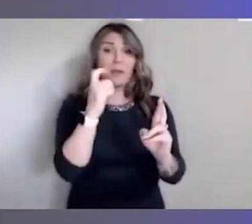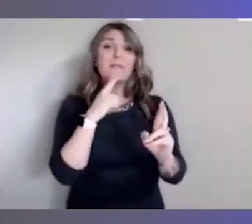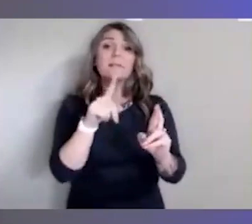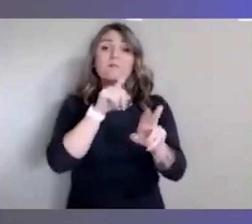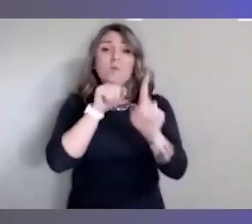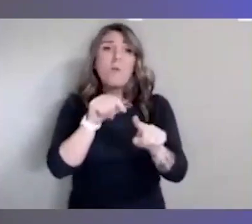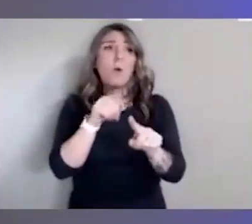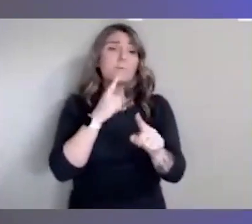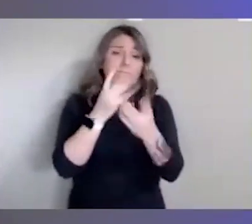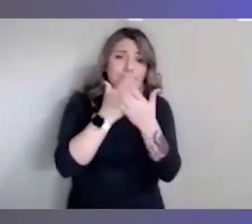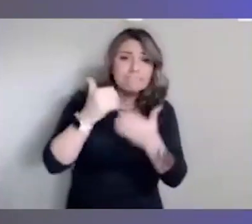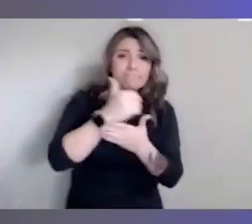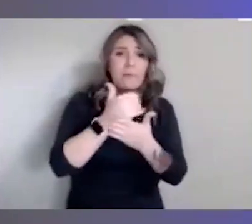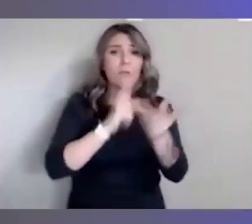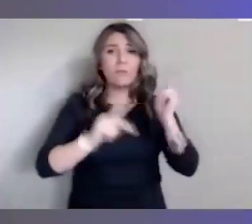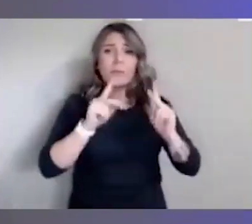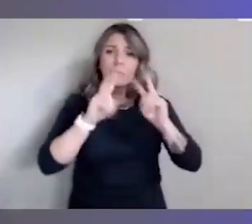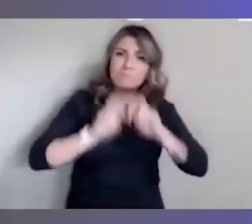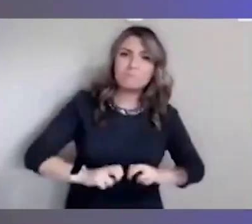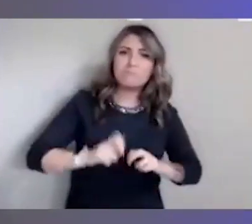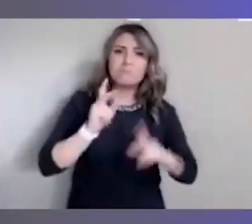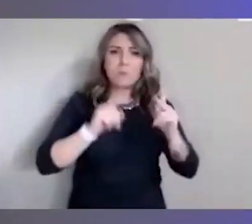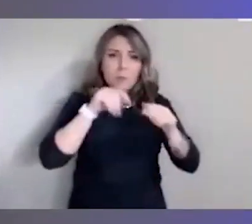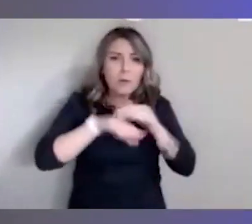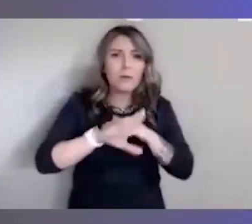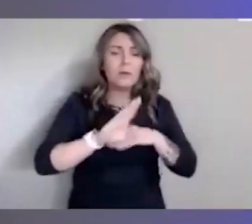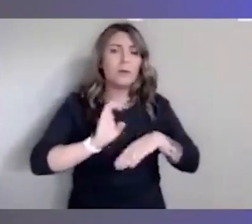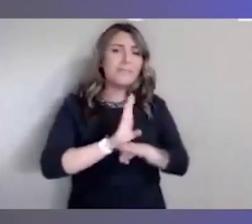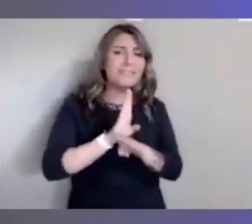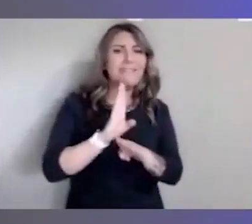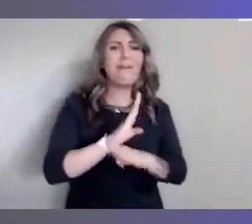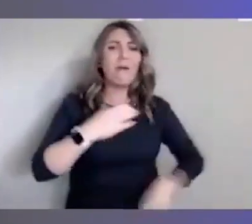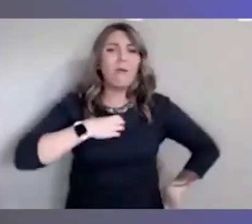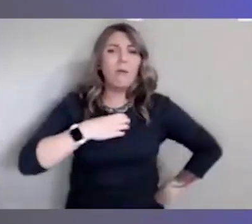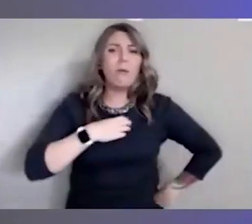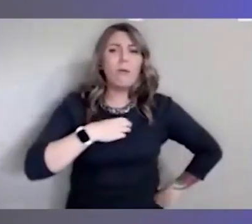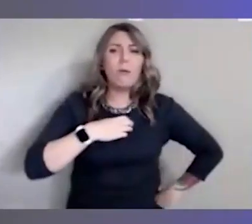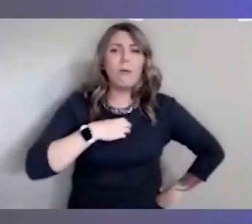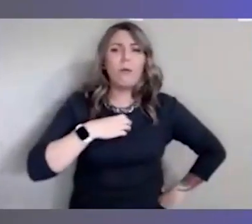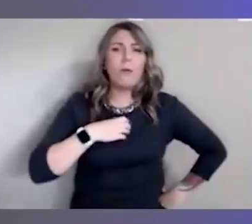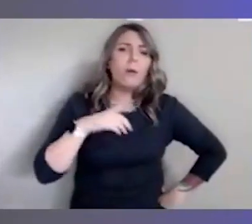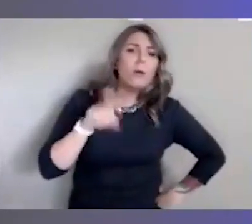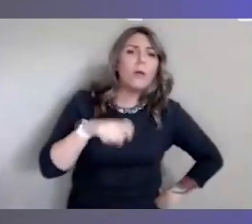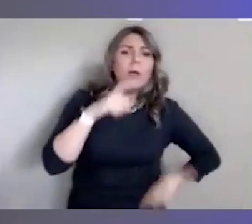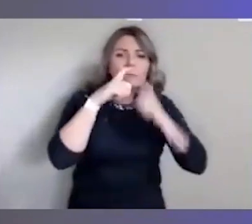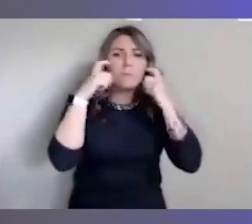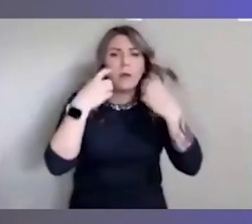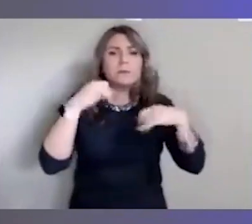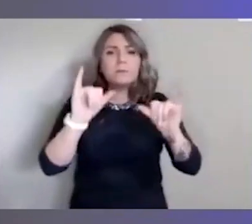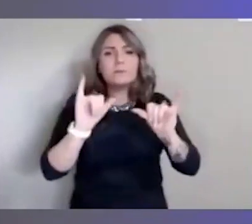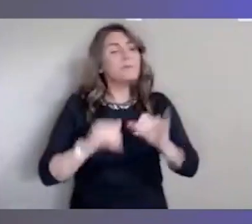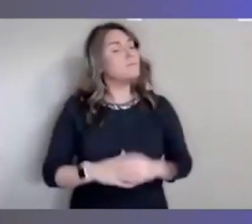people going into businesses and complaining because they're asked to mask up still. And frankly, if it's about